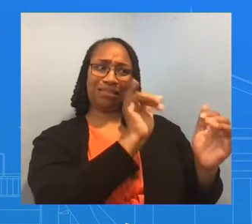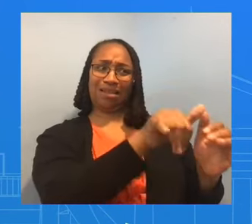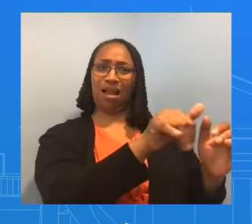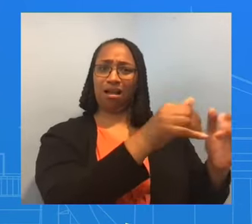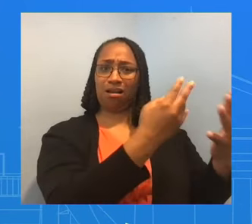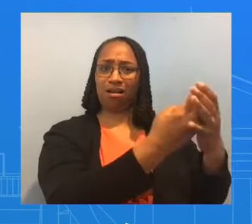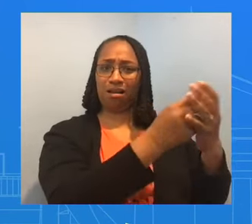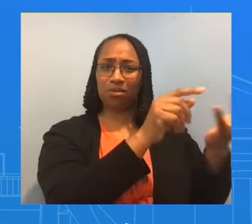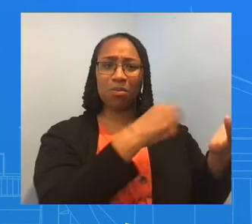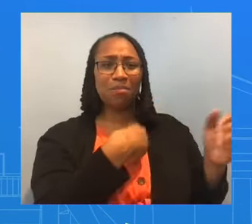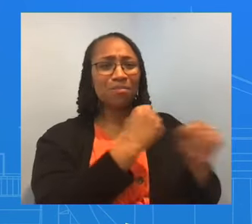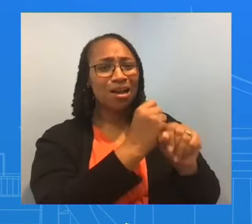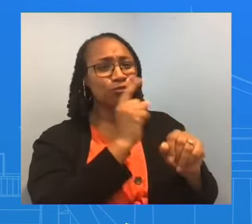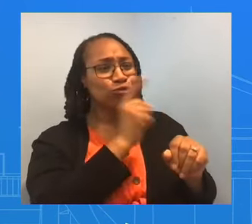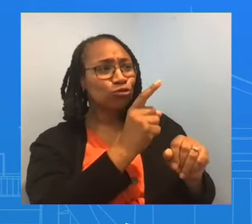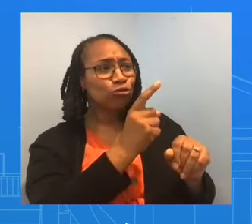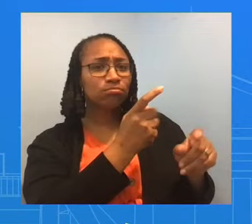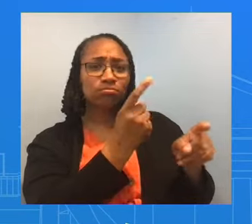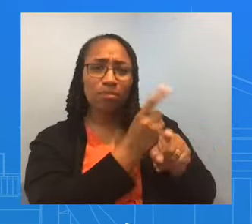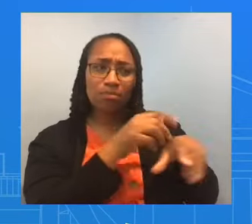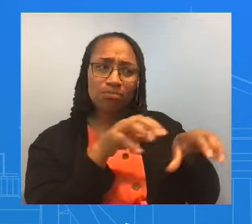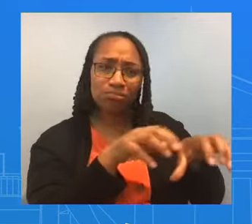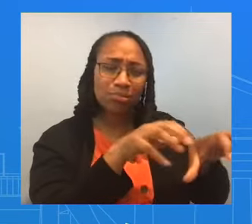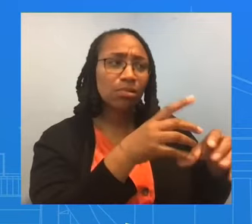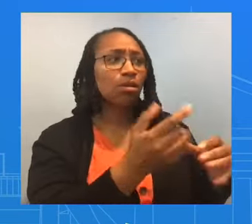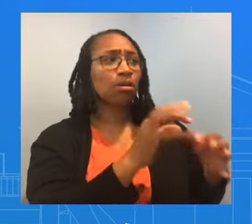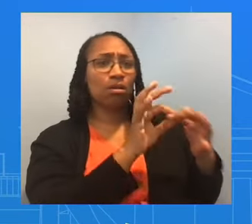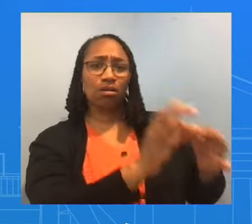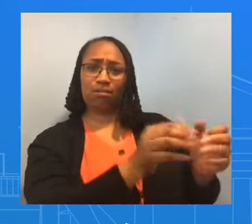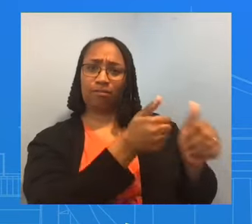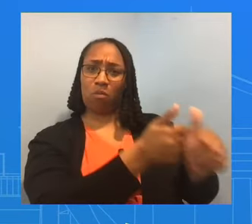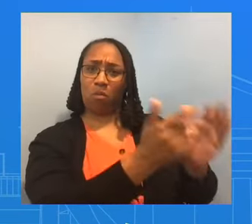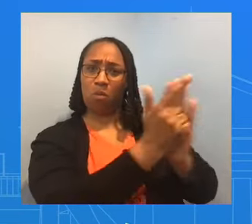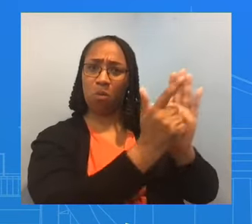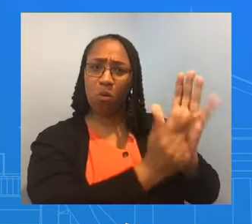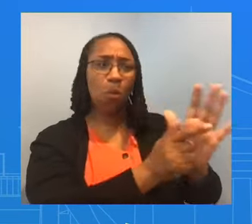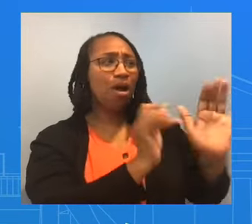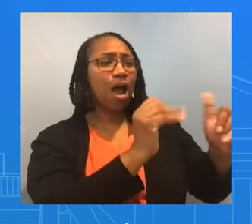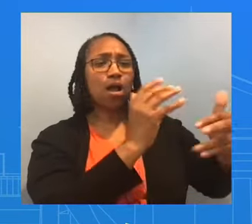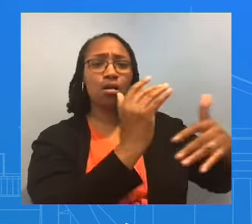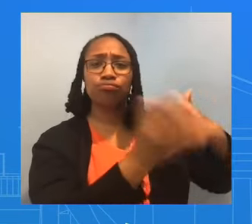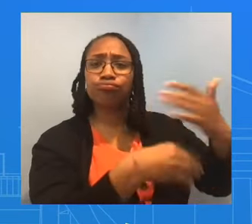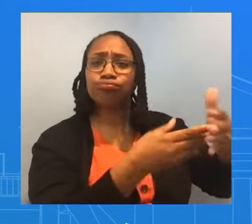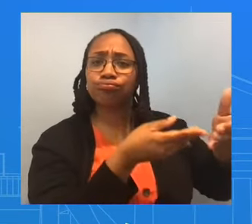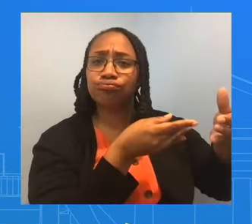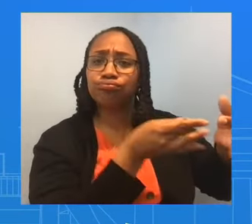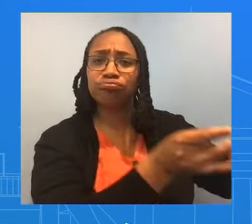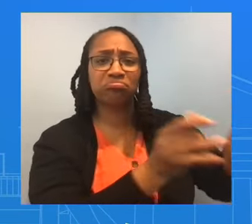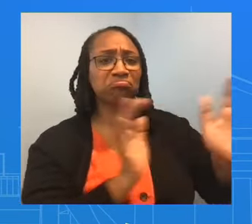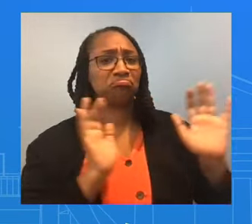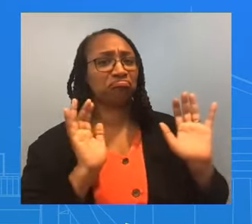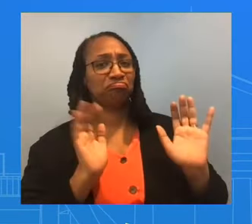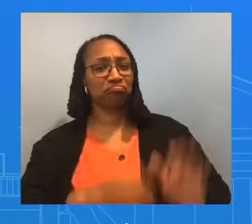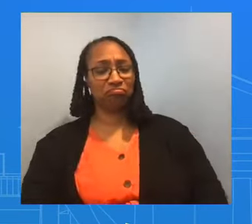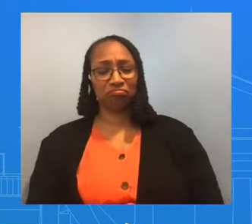feasible manner. That's as much as I can say on that. Yeah, thank you. Thank you.